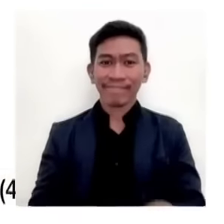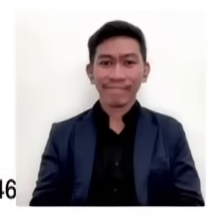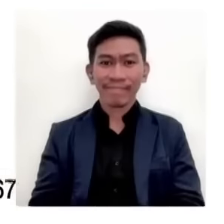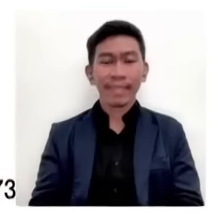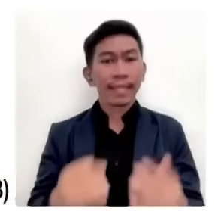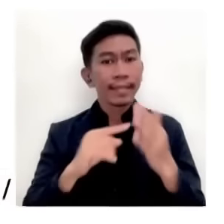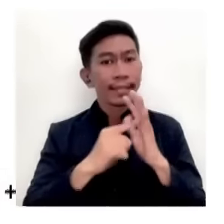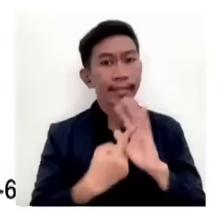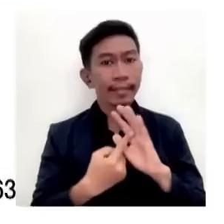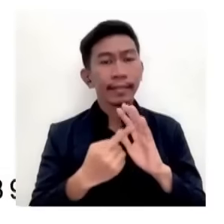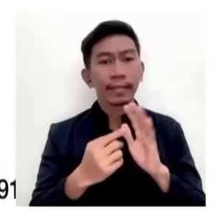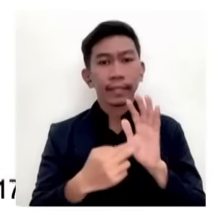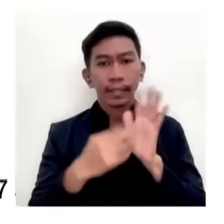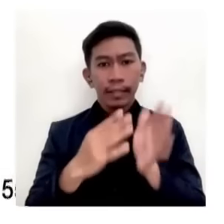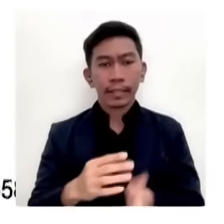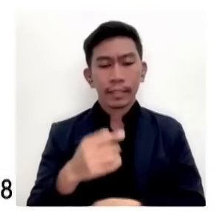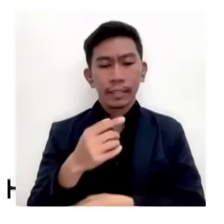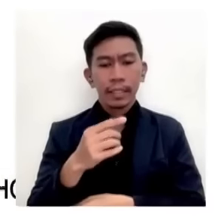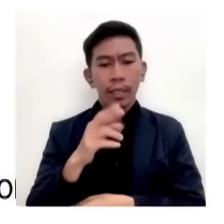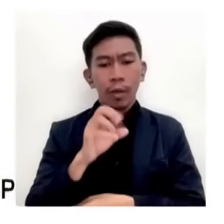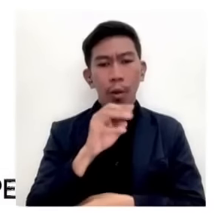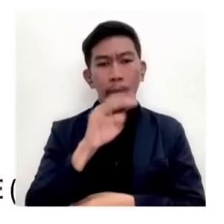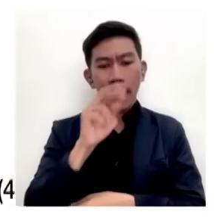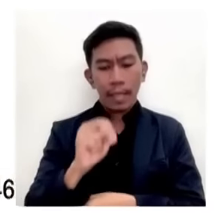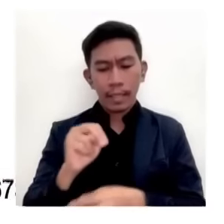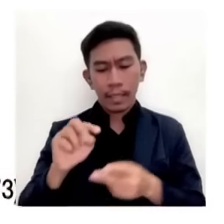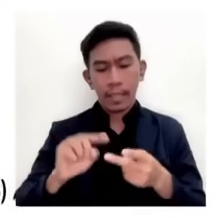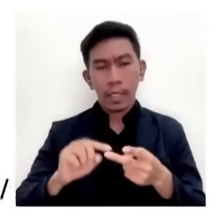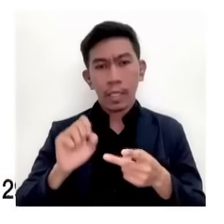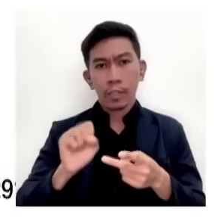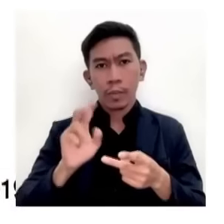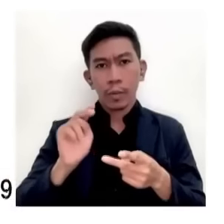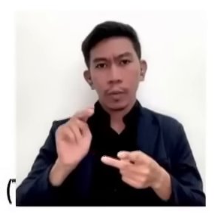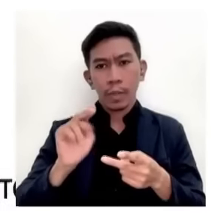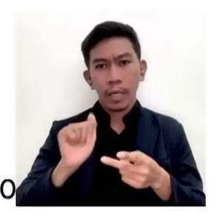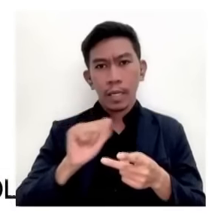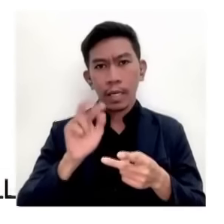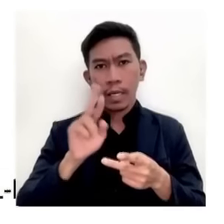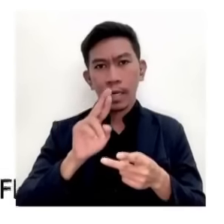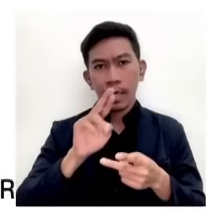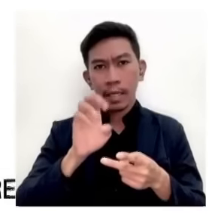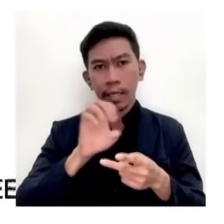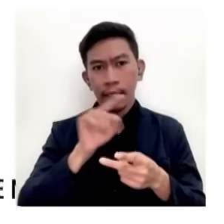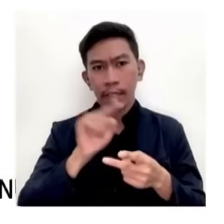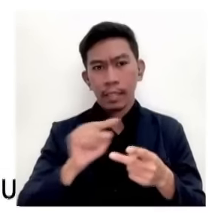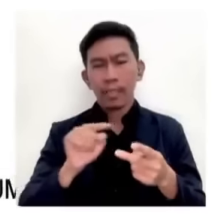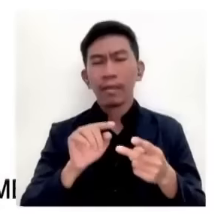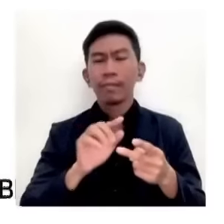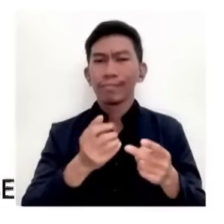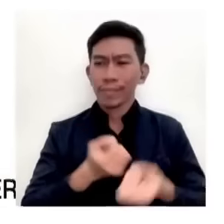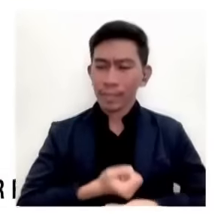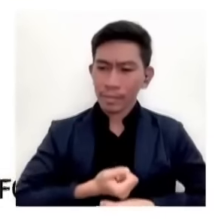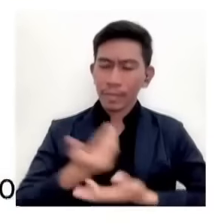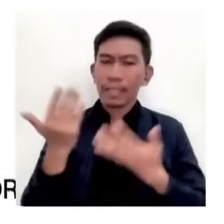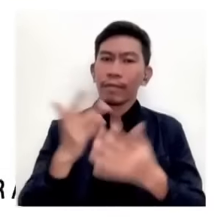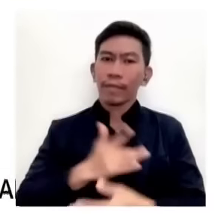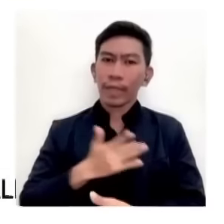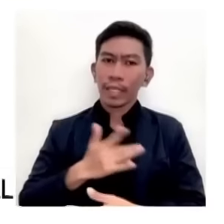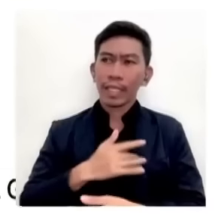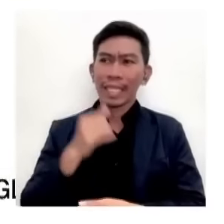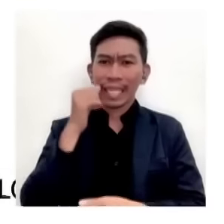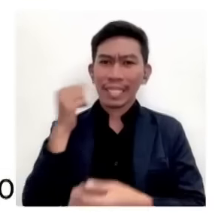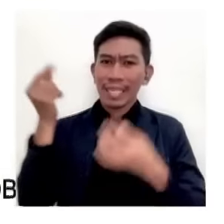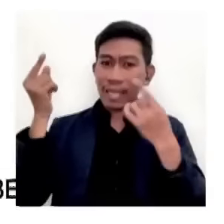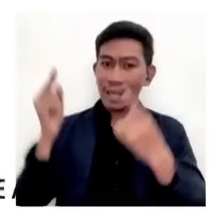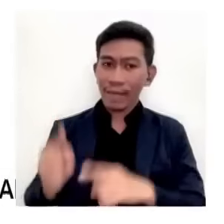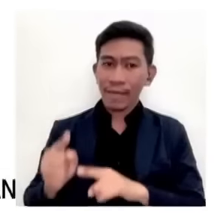Representatives Geraldine Roman and J.J. Suarez expressing their misgivings about the Senate inquiry that happened yesterday, calling it a